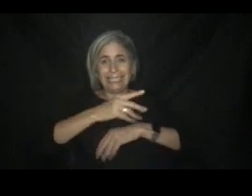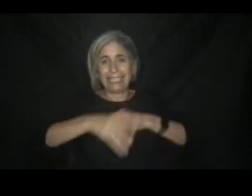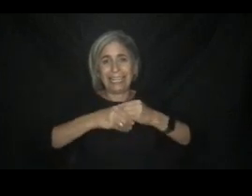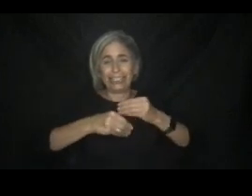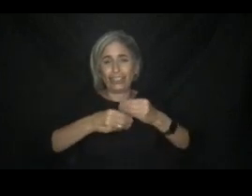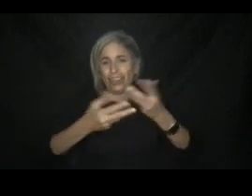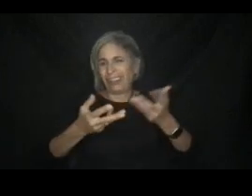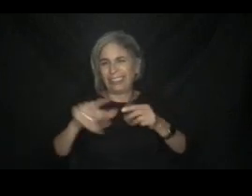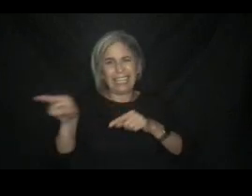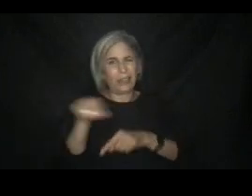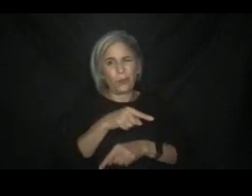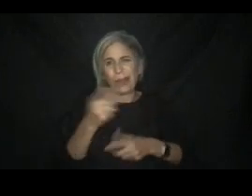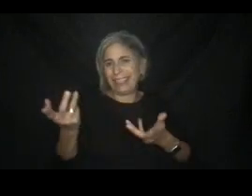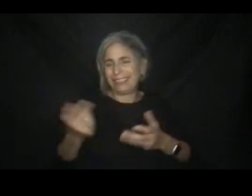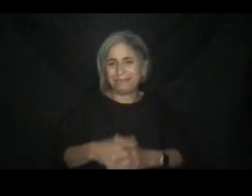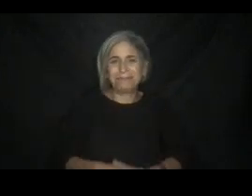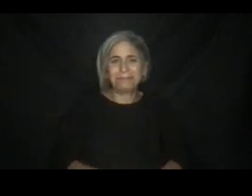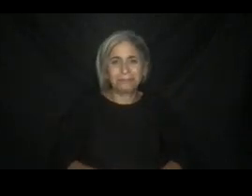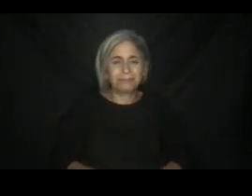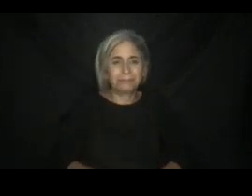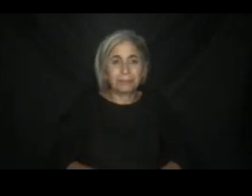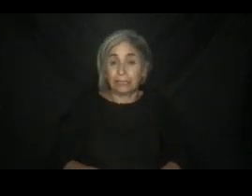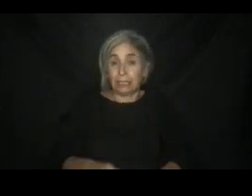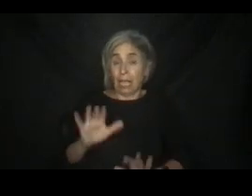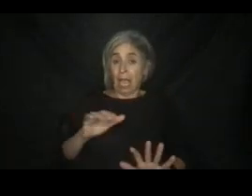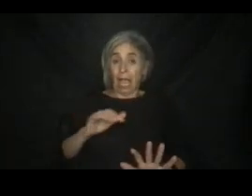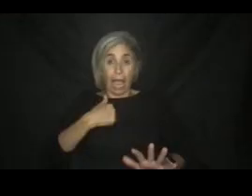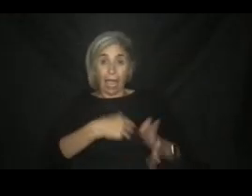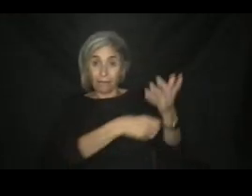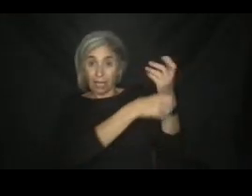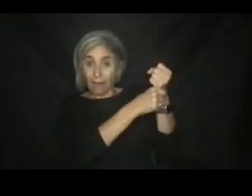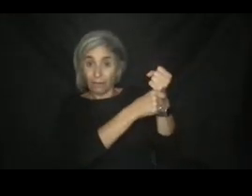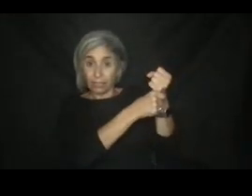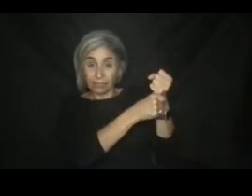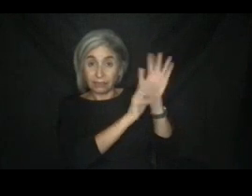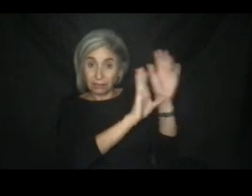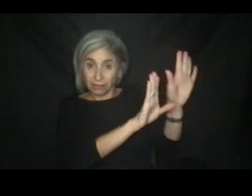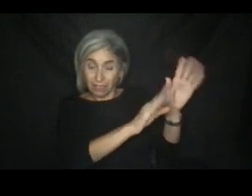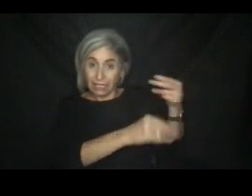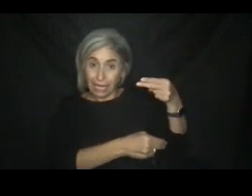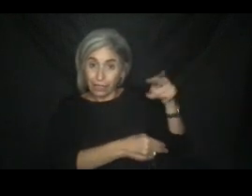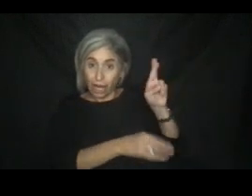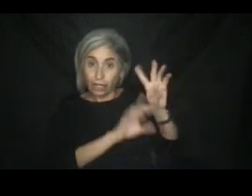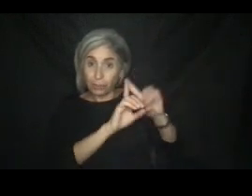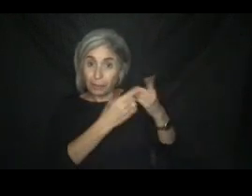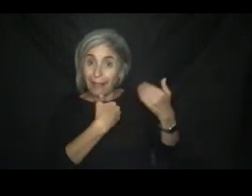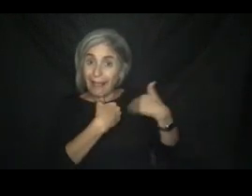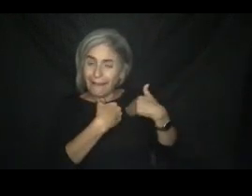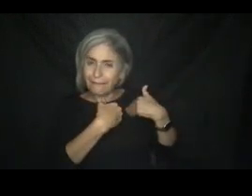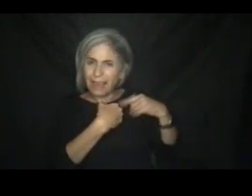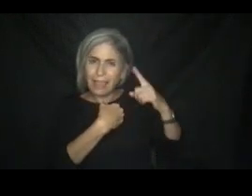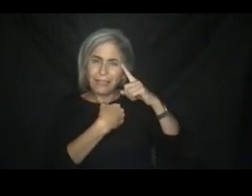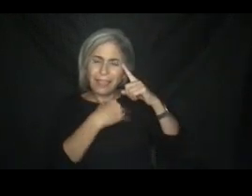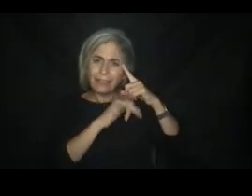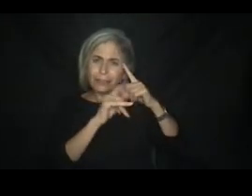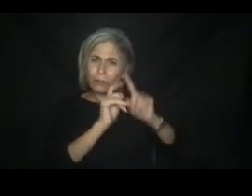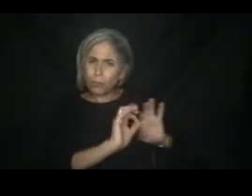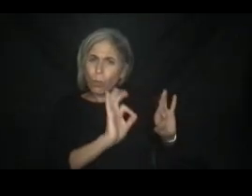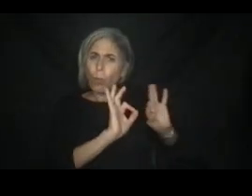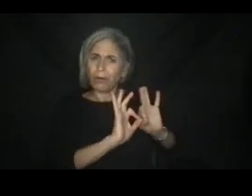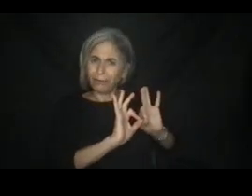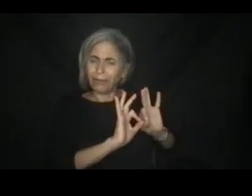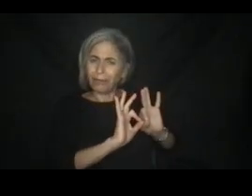way. It's not that I don't have confidence in the HR department, but I think this is important enough